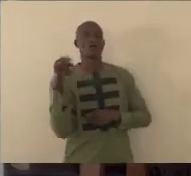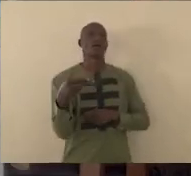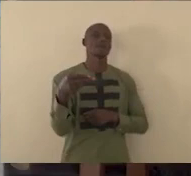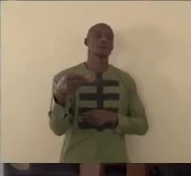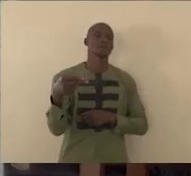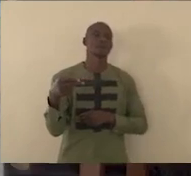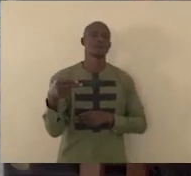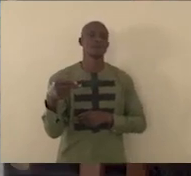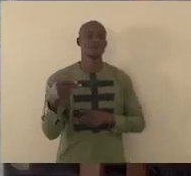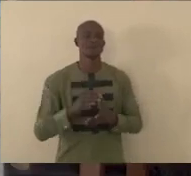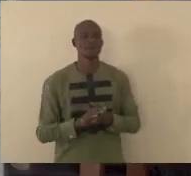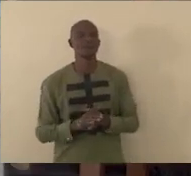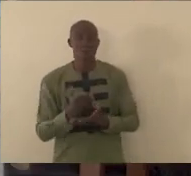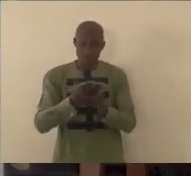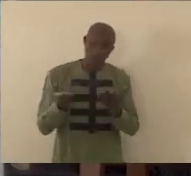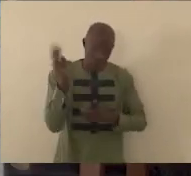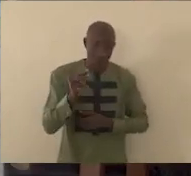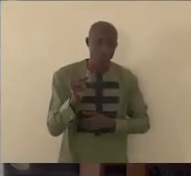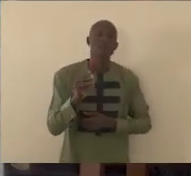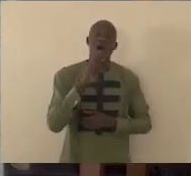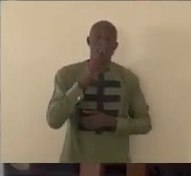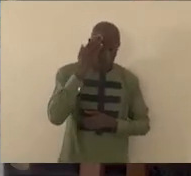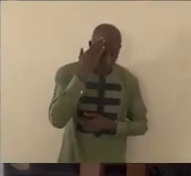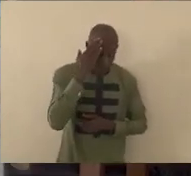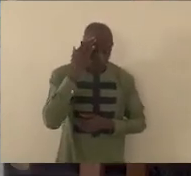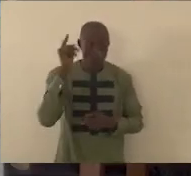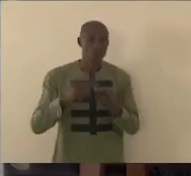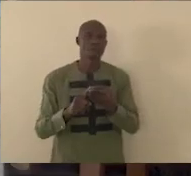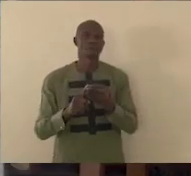wreak havoc in major parts of the country. Some of them are known